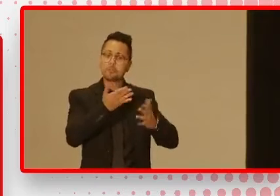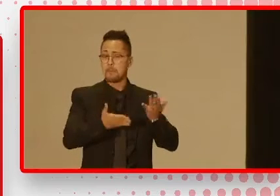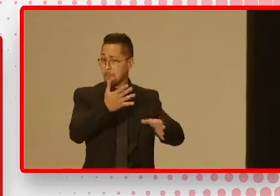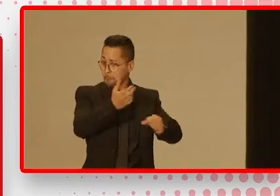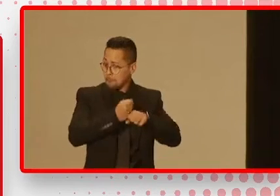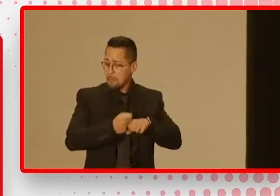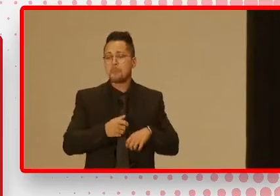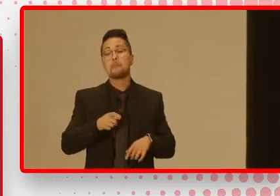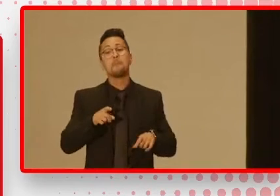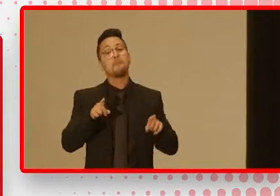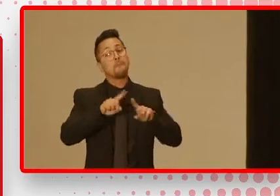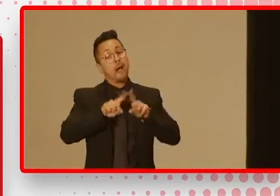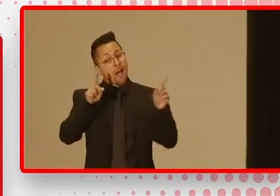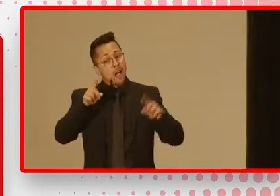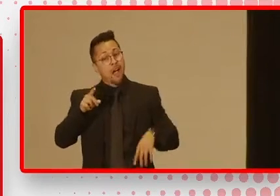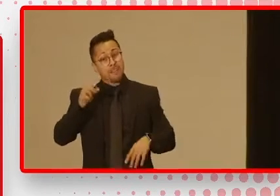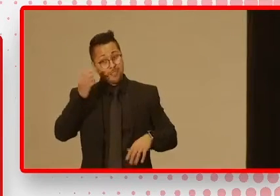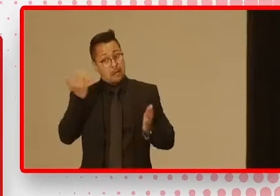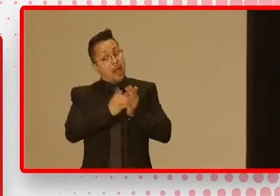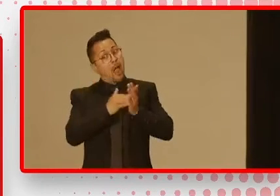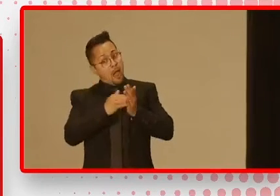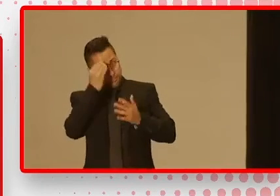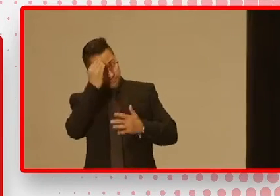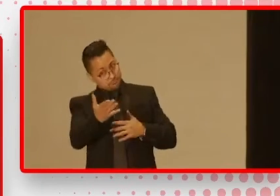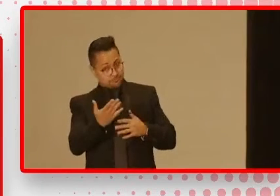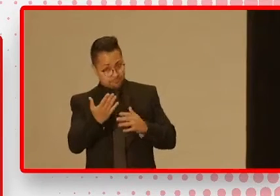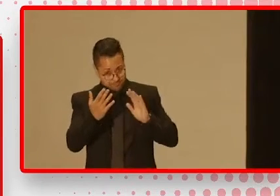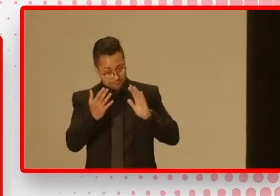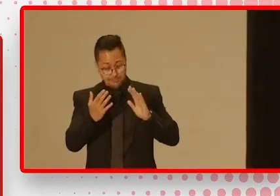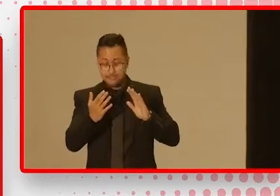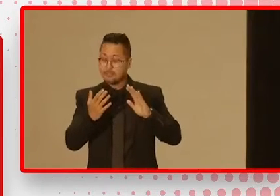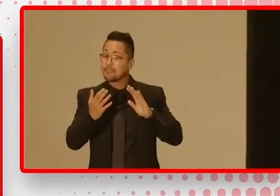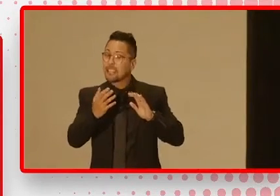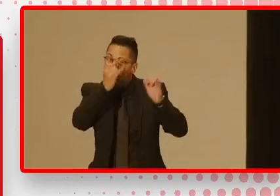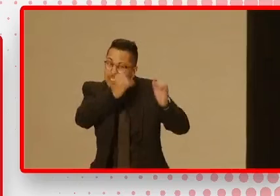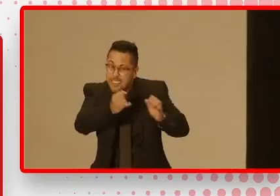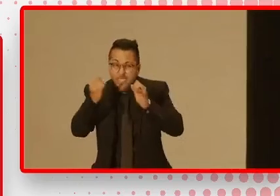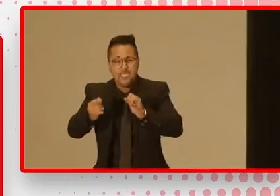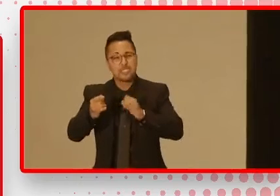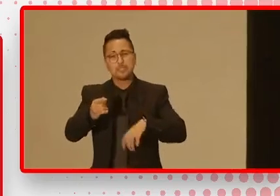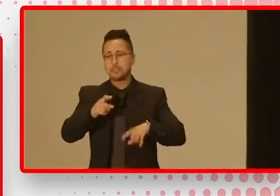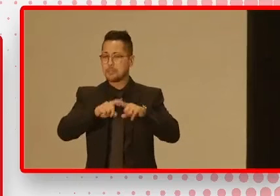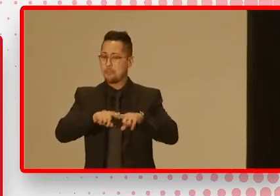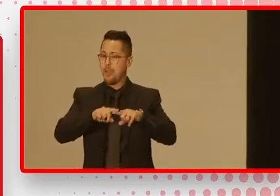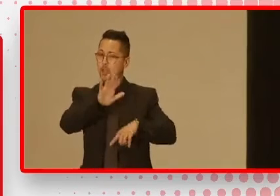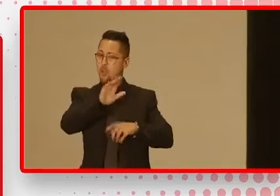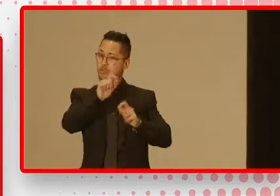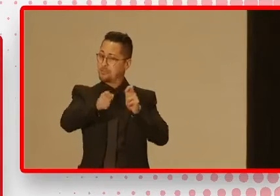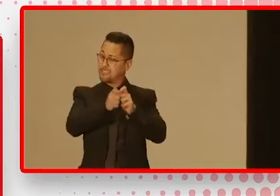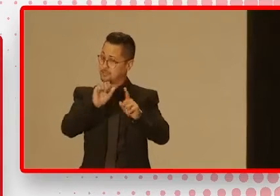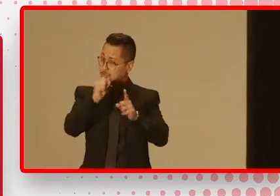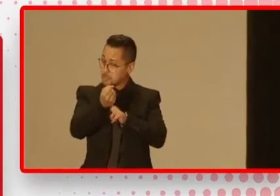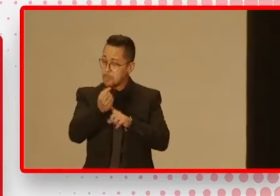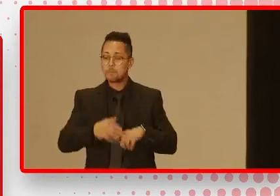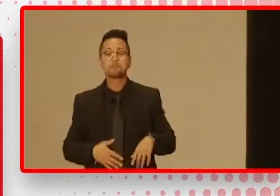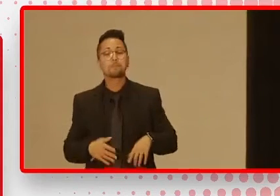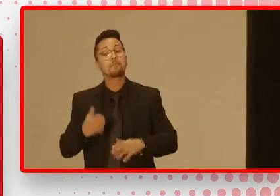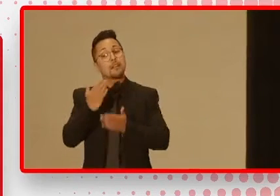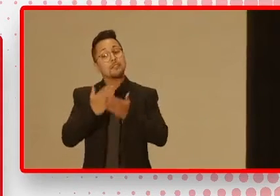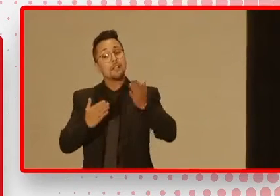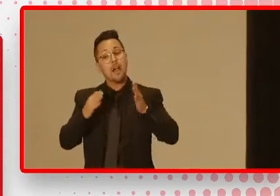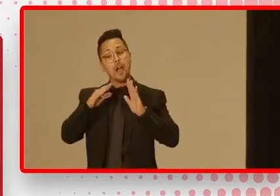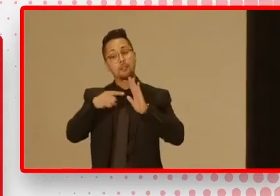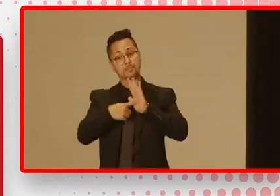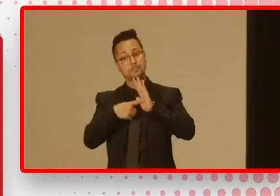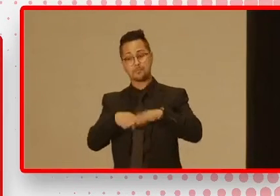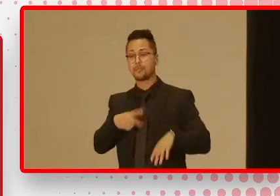throw back that it's so individualized. It really depends on your specific situation. But here is some examples. So vocational